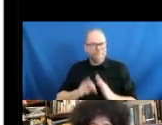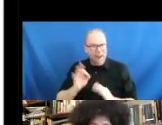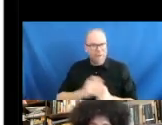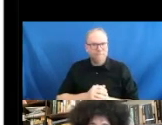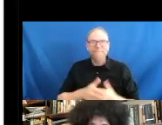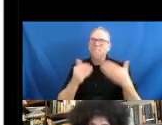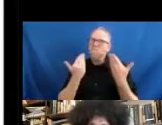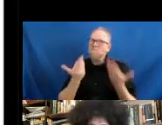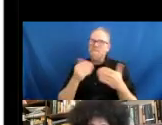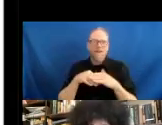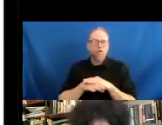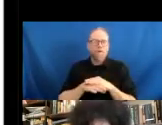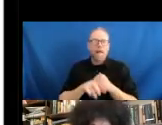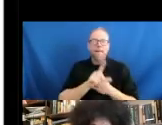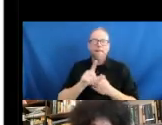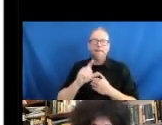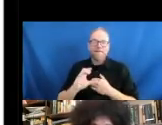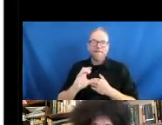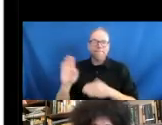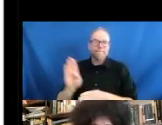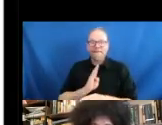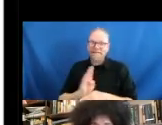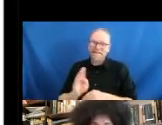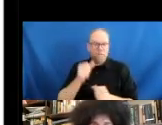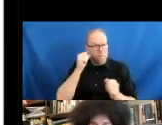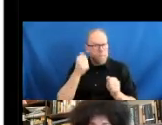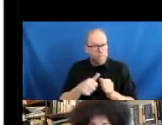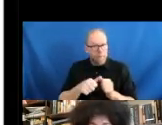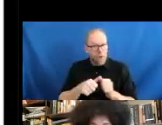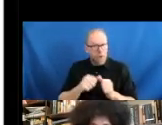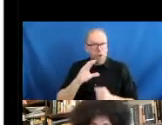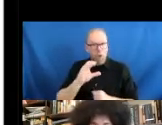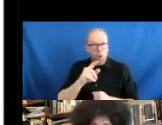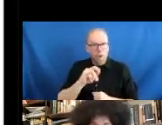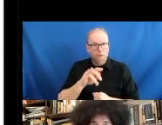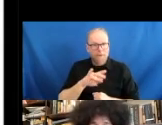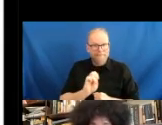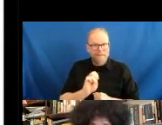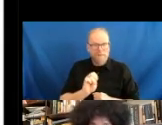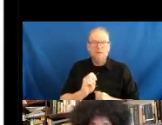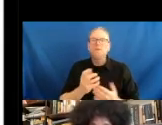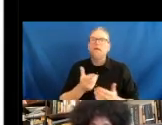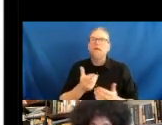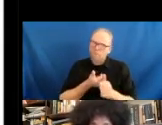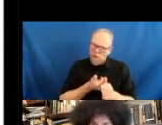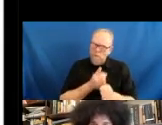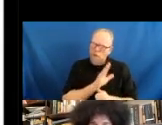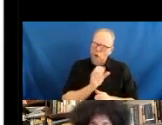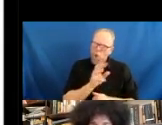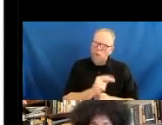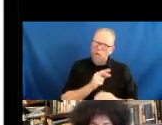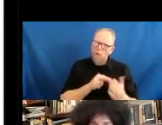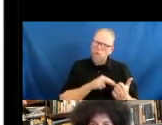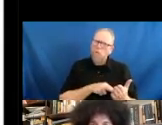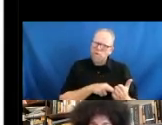Enter limited liability companies. Remember, cooperatives play by their own rules.